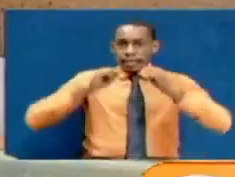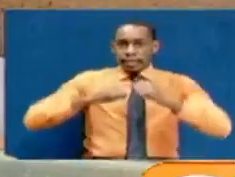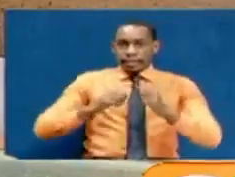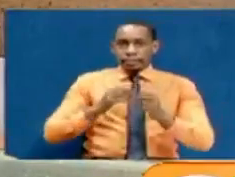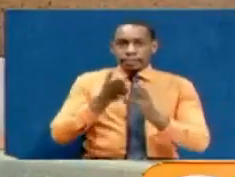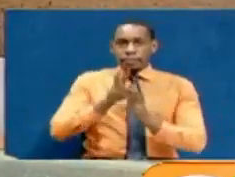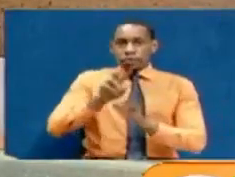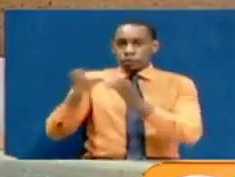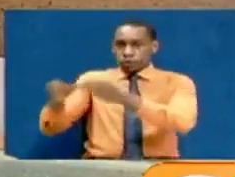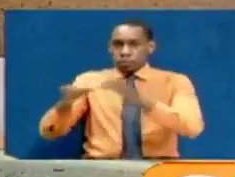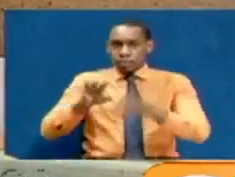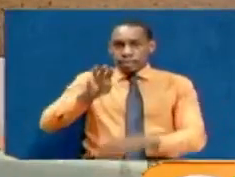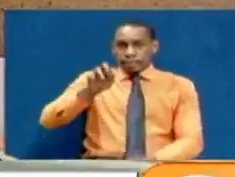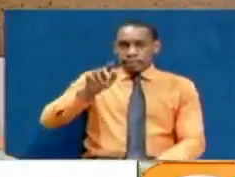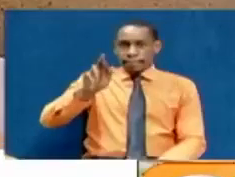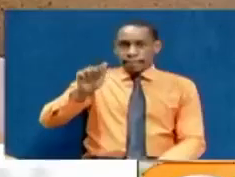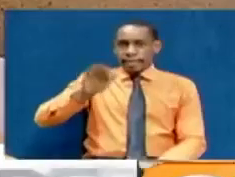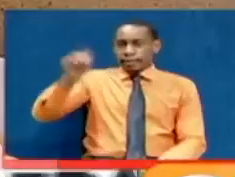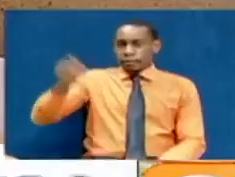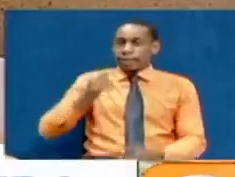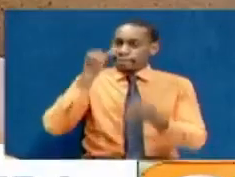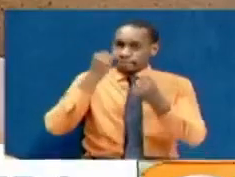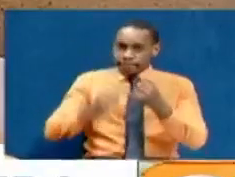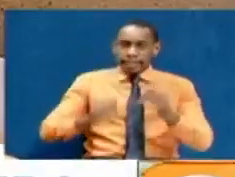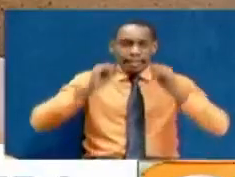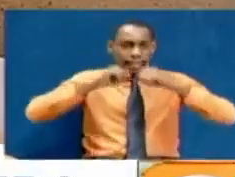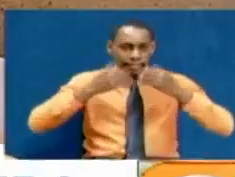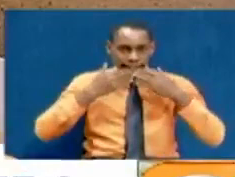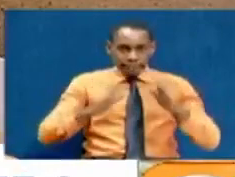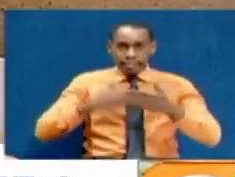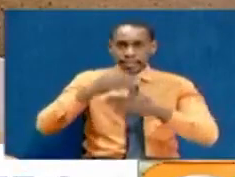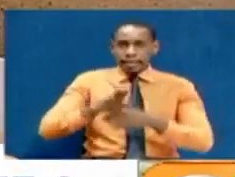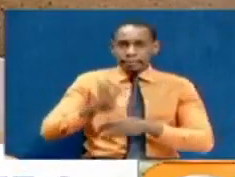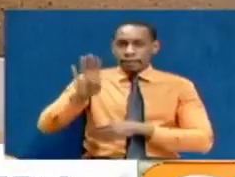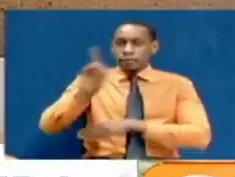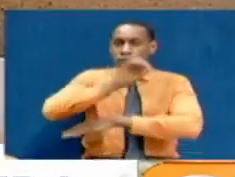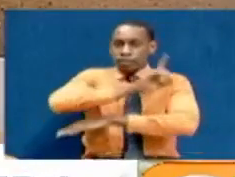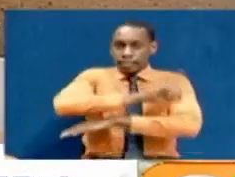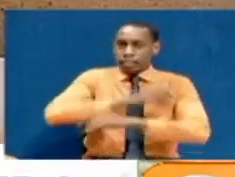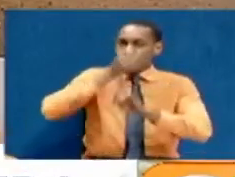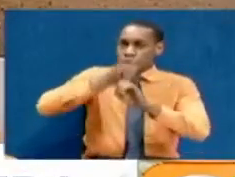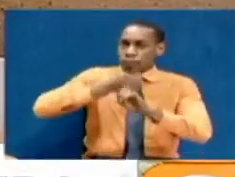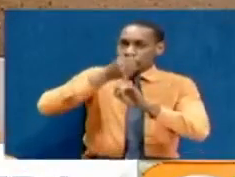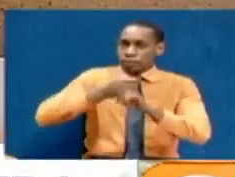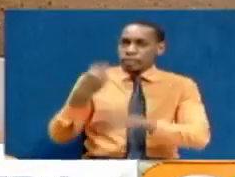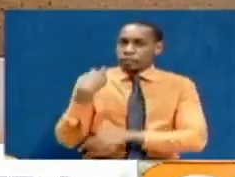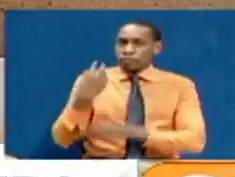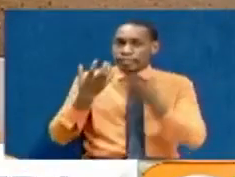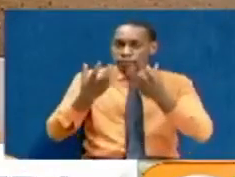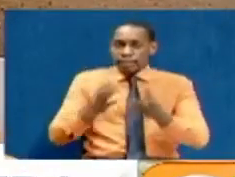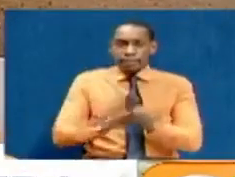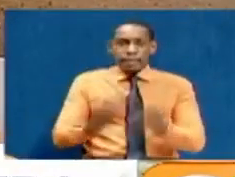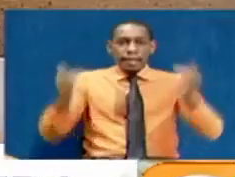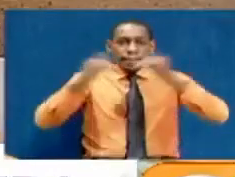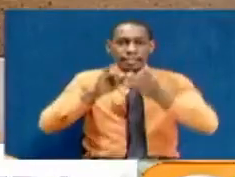The two feuding communities in Mandera County has finally been brokered after 4 days of intense consultations